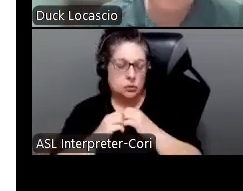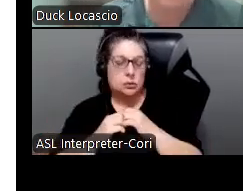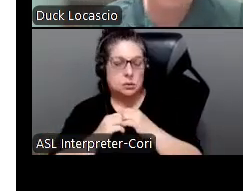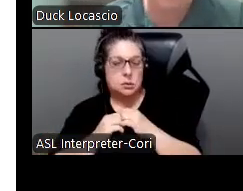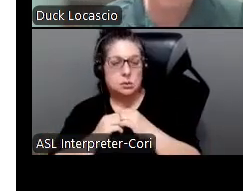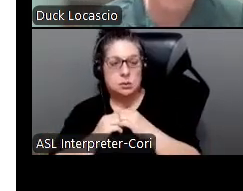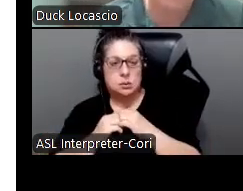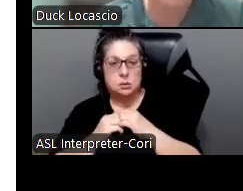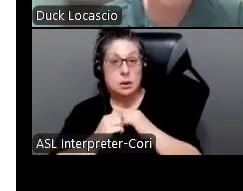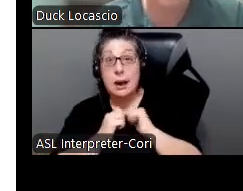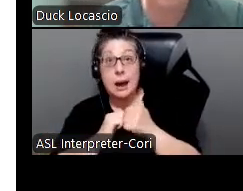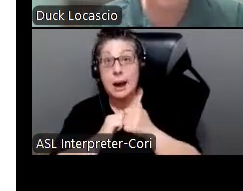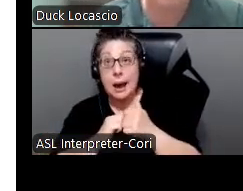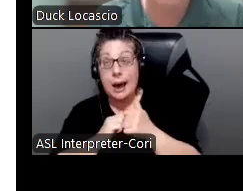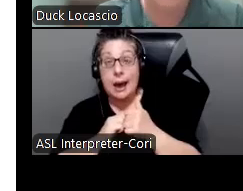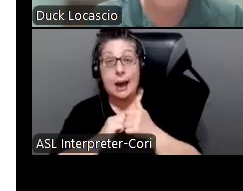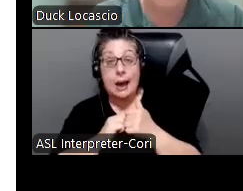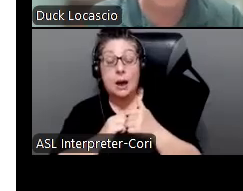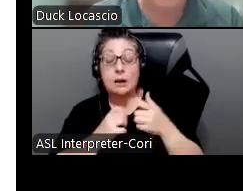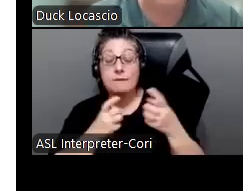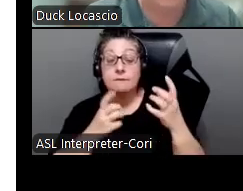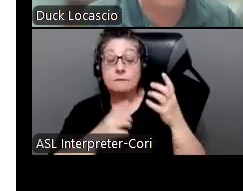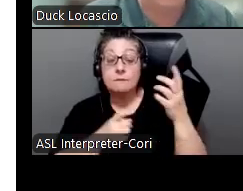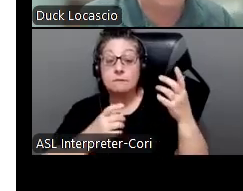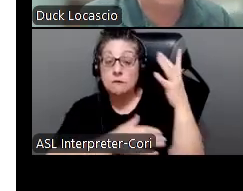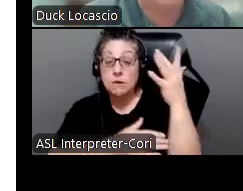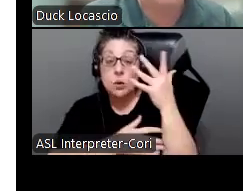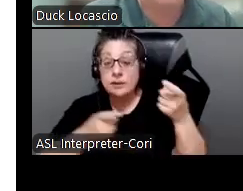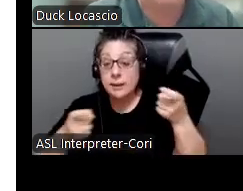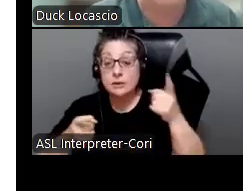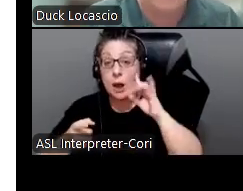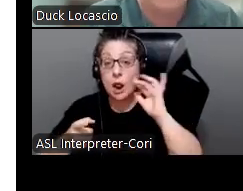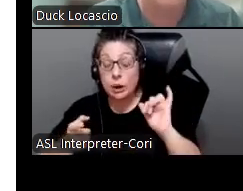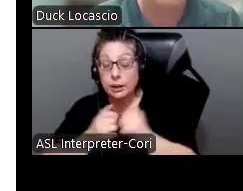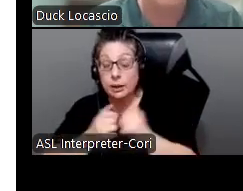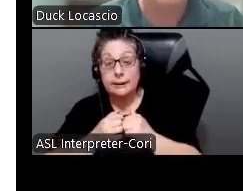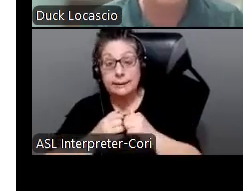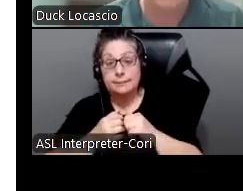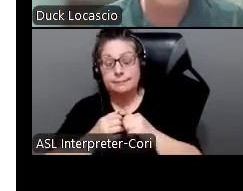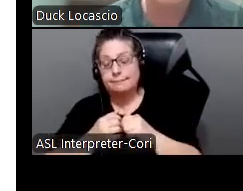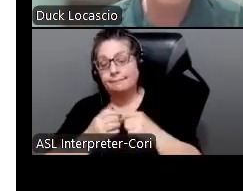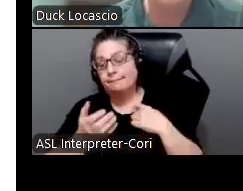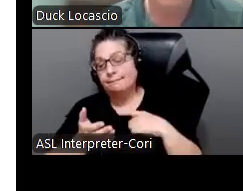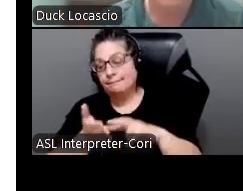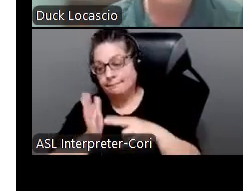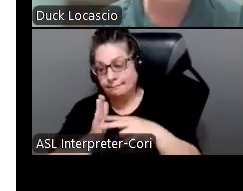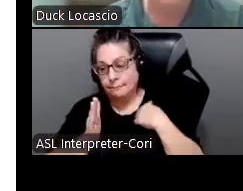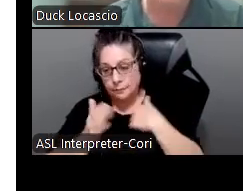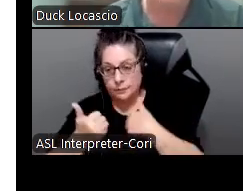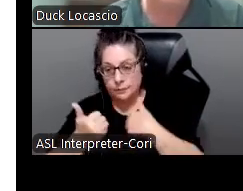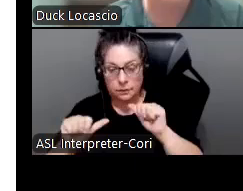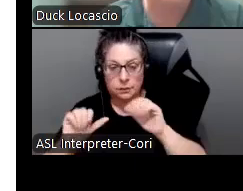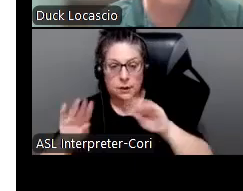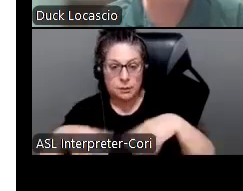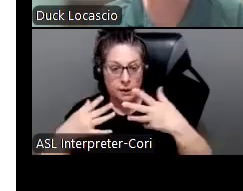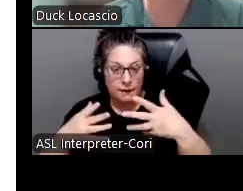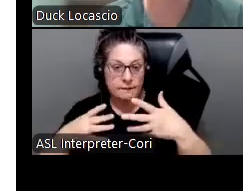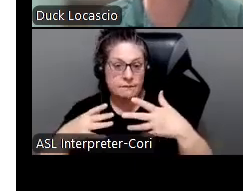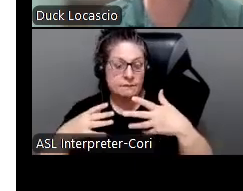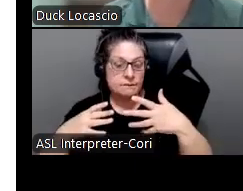The style of forest management that we use is basically just trying to provide vertical